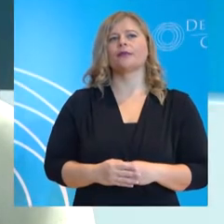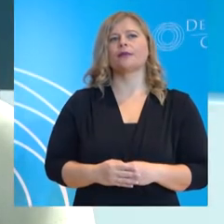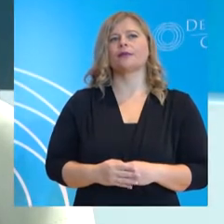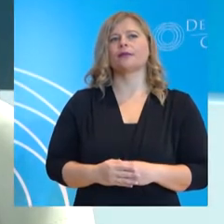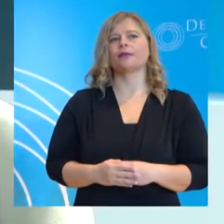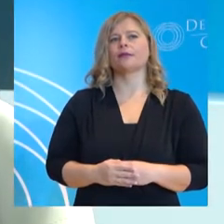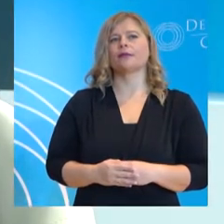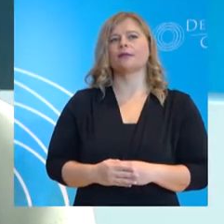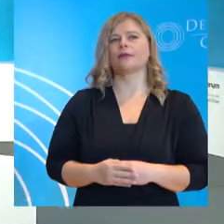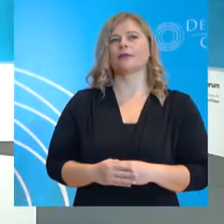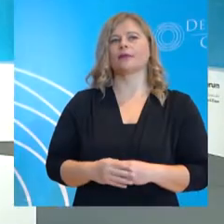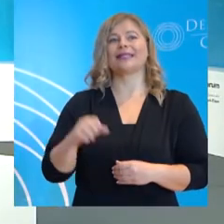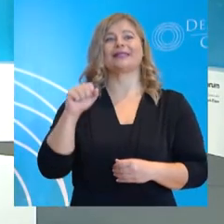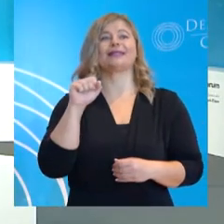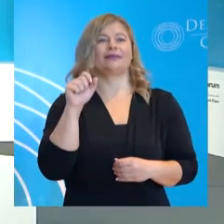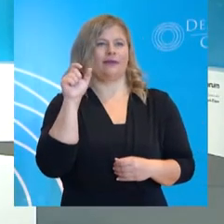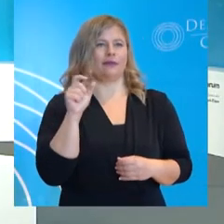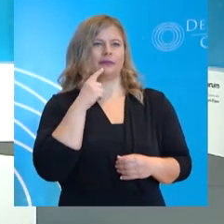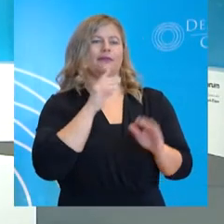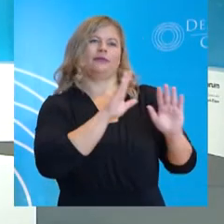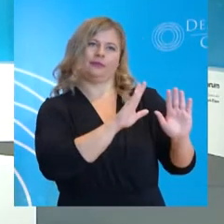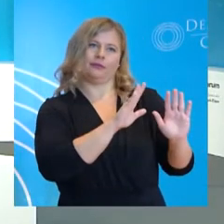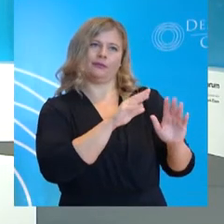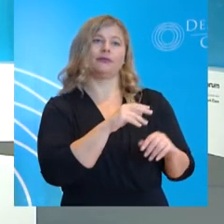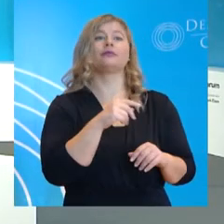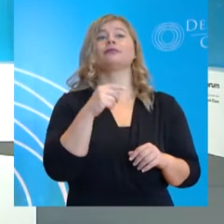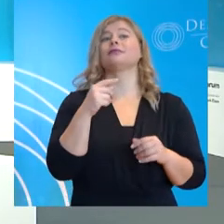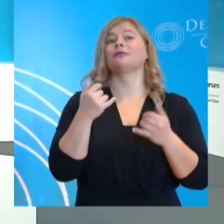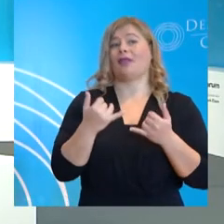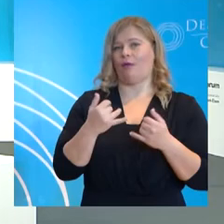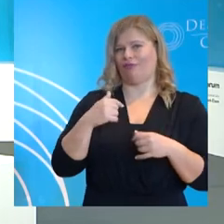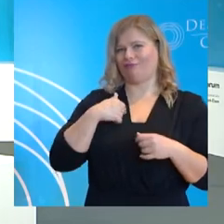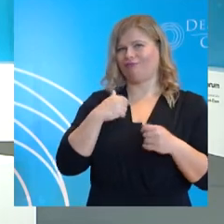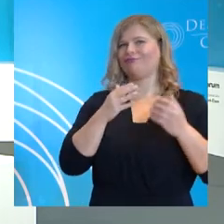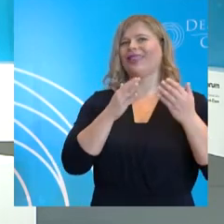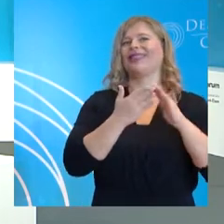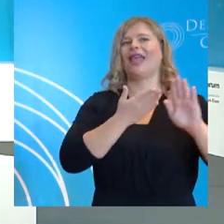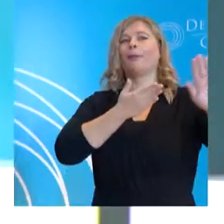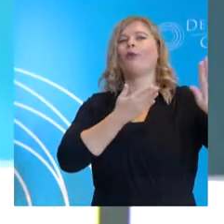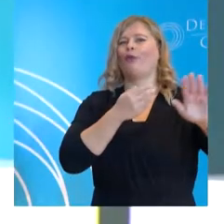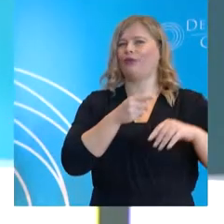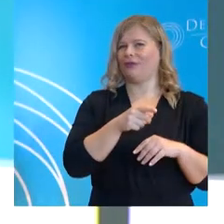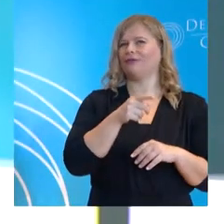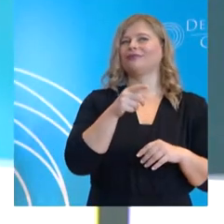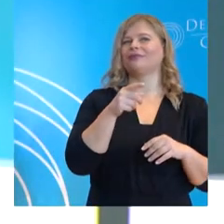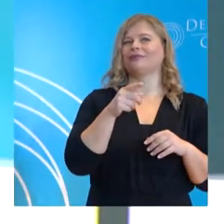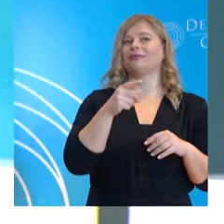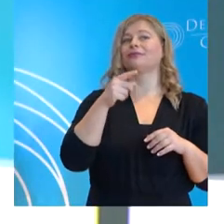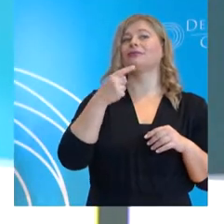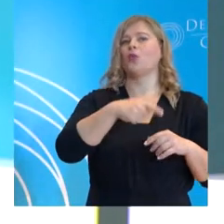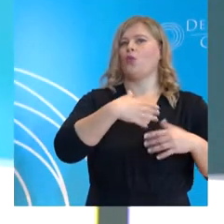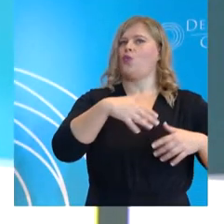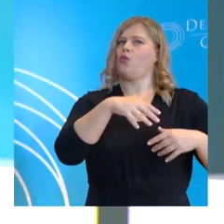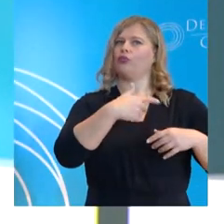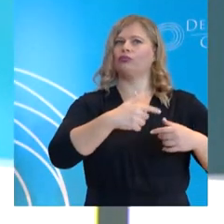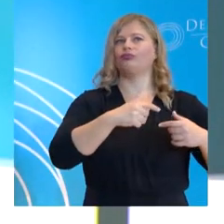by a NATO member? No. I'm not sure. Okay. NATO has never been very clear on that issue. My obligation is to defend my country and to form the